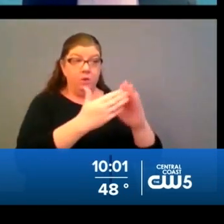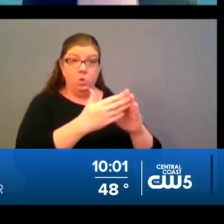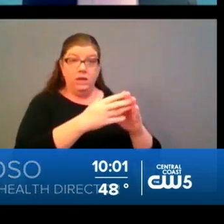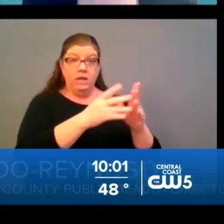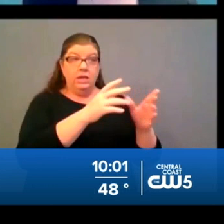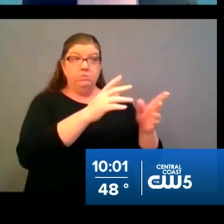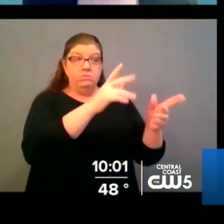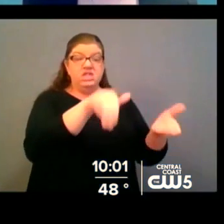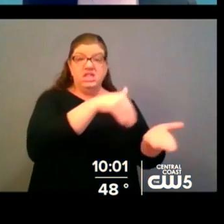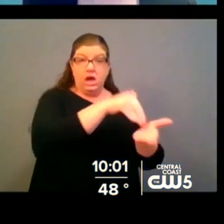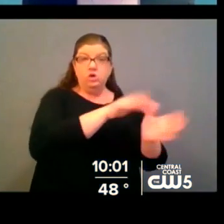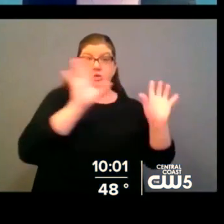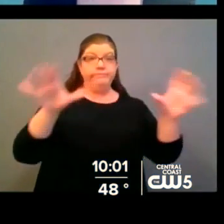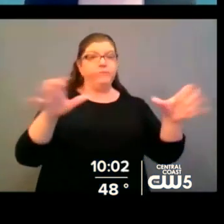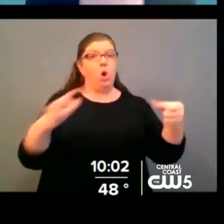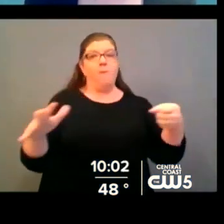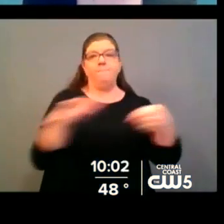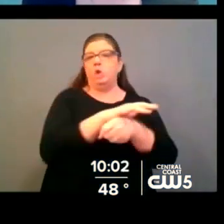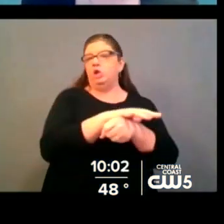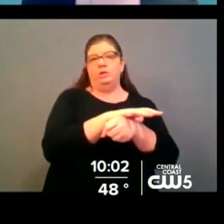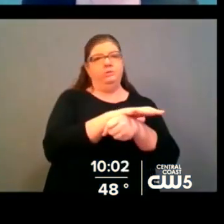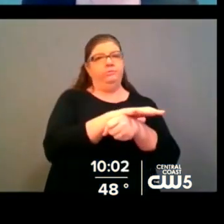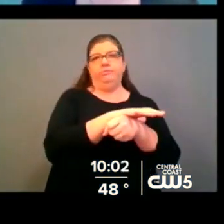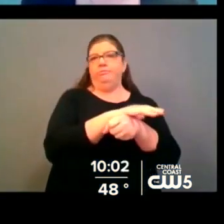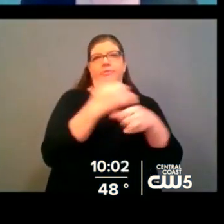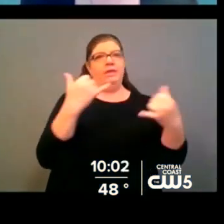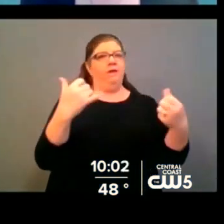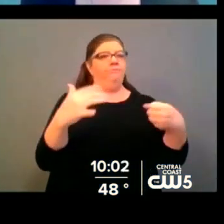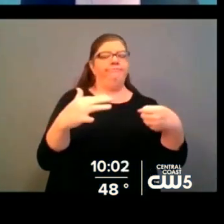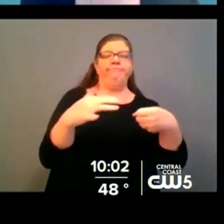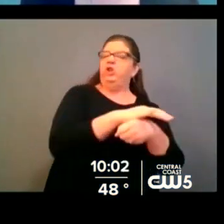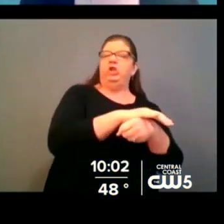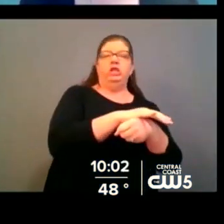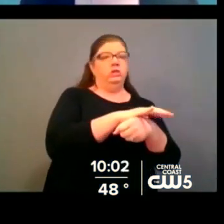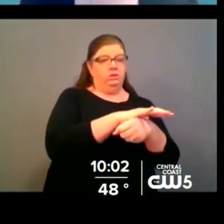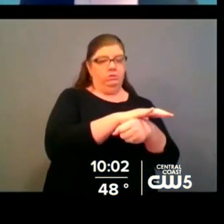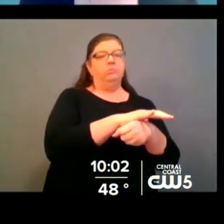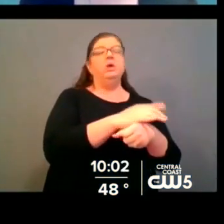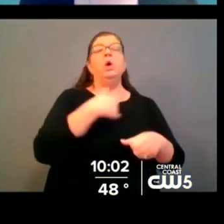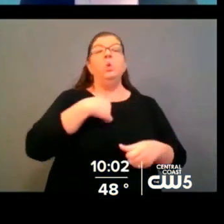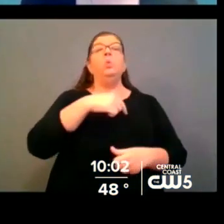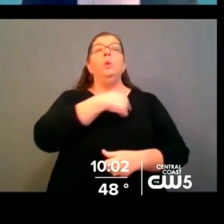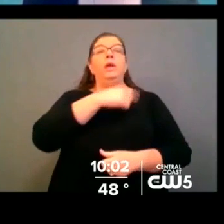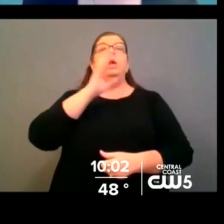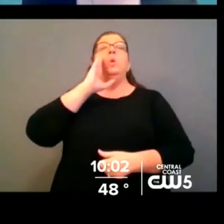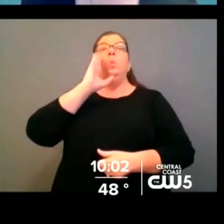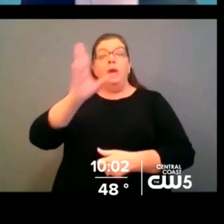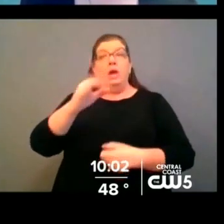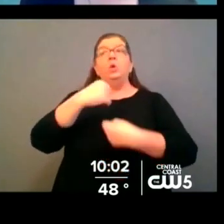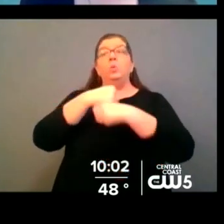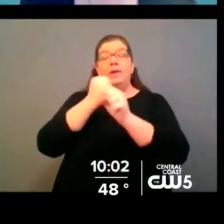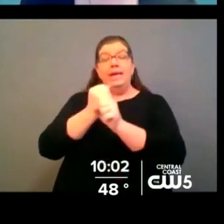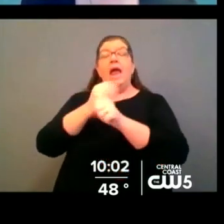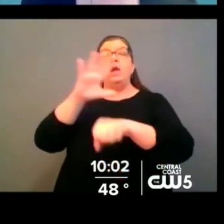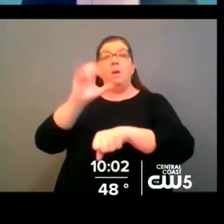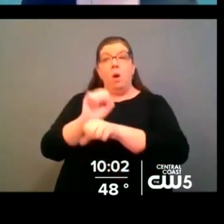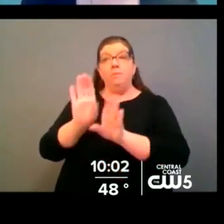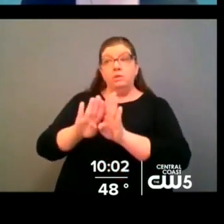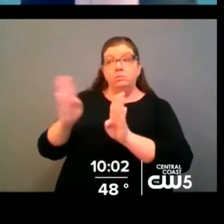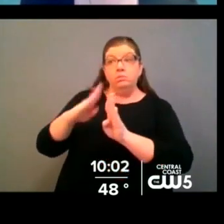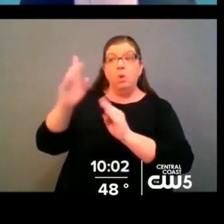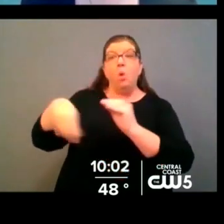are booked full at this time. We will create appointments slots as